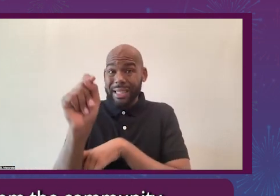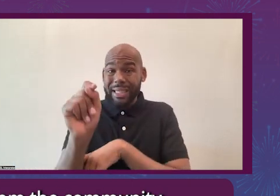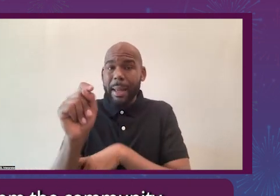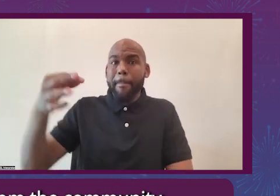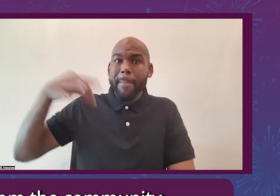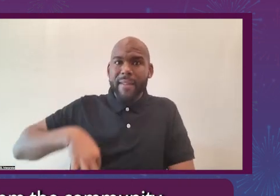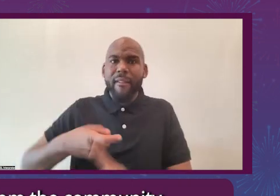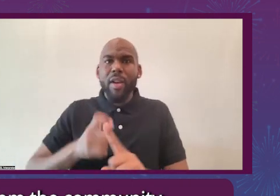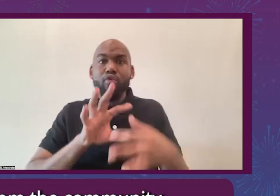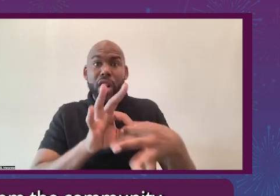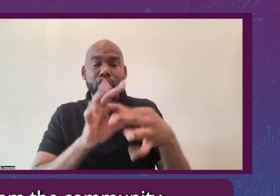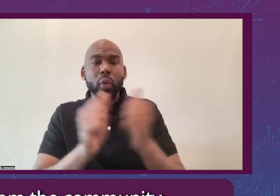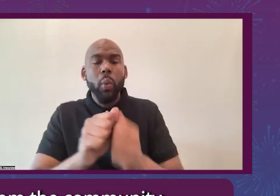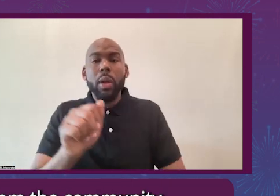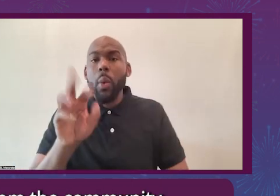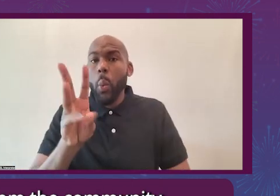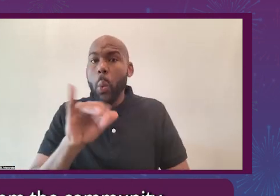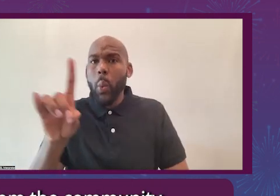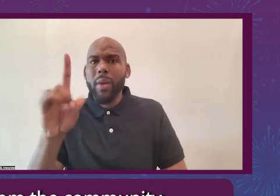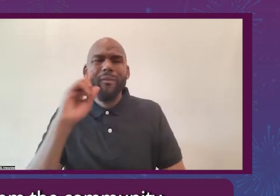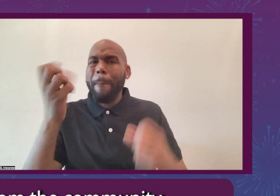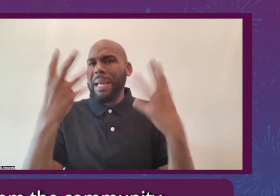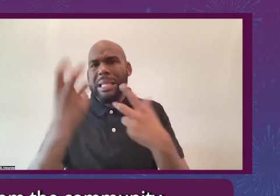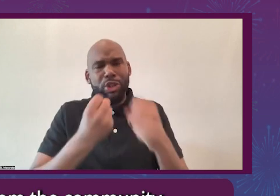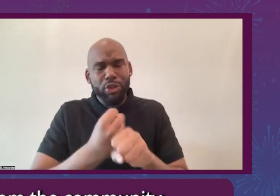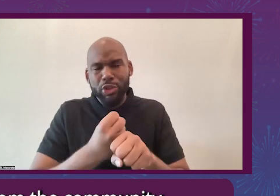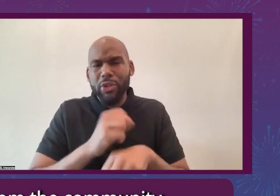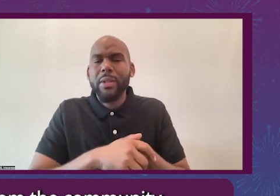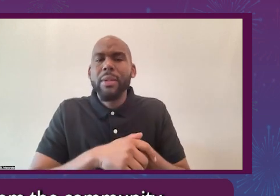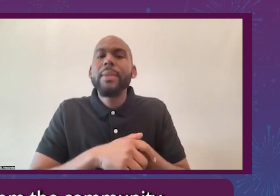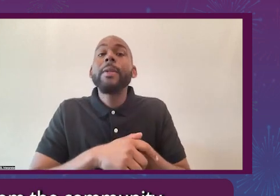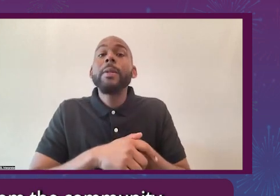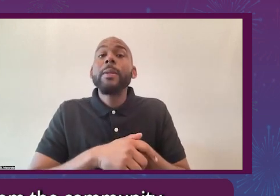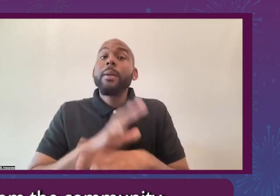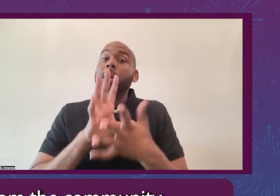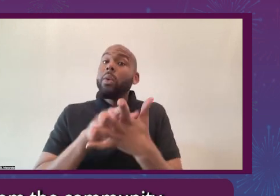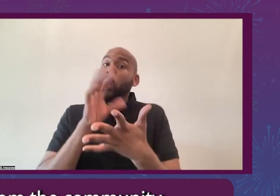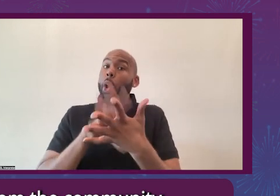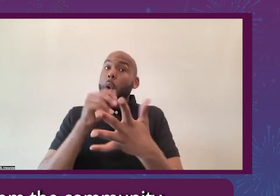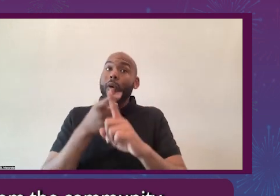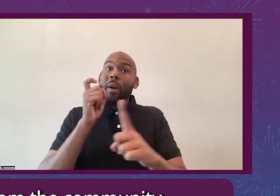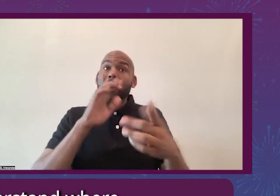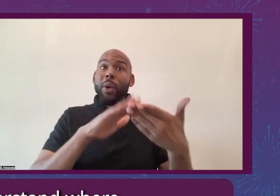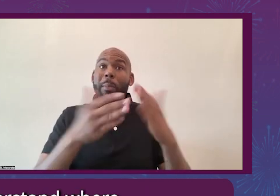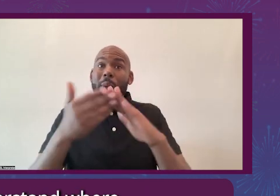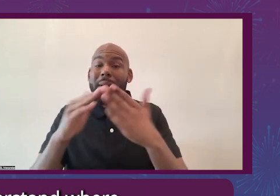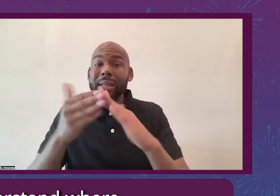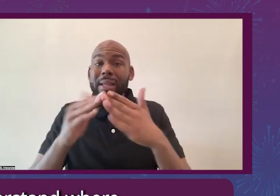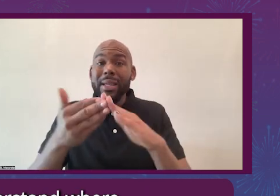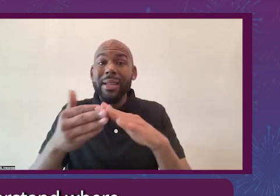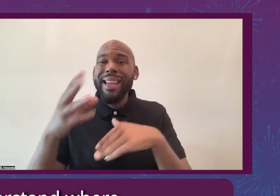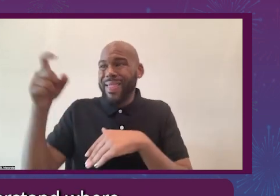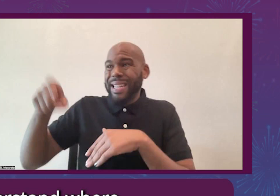many decades. We learn from the community, the needs of the community, and more than that, as